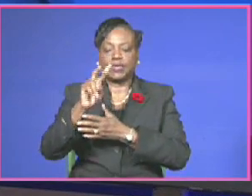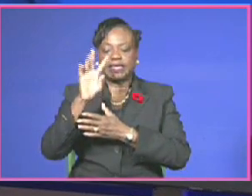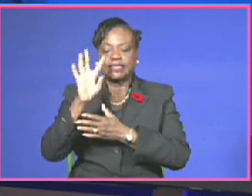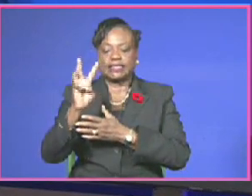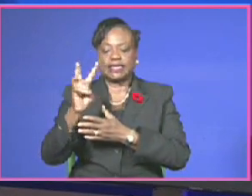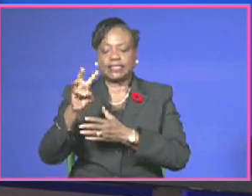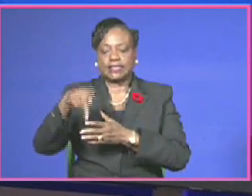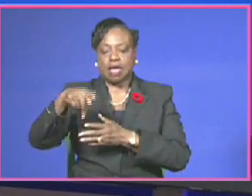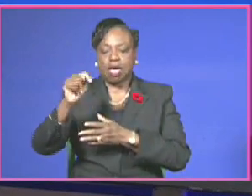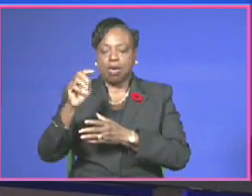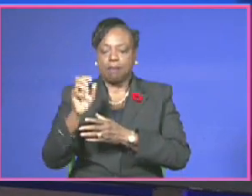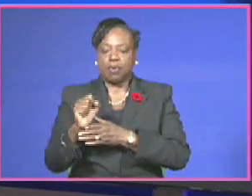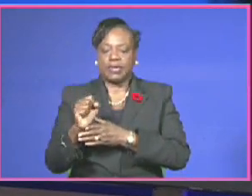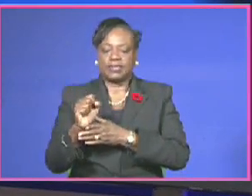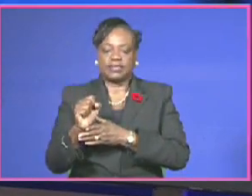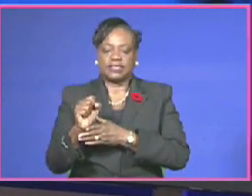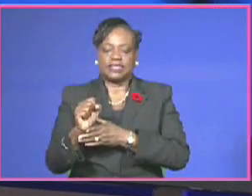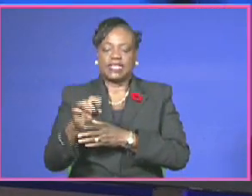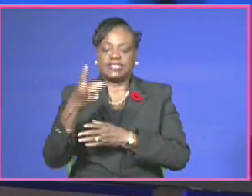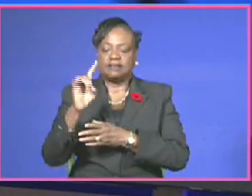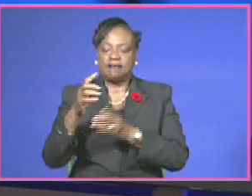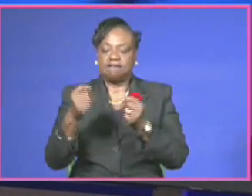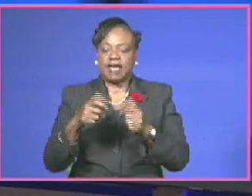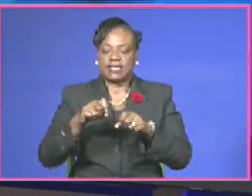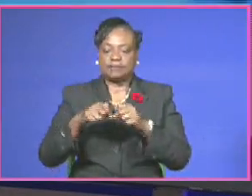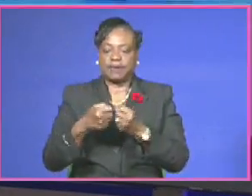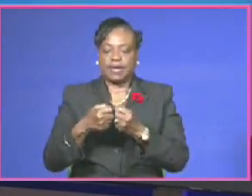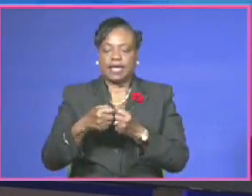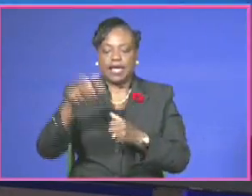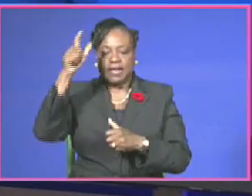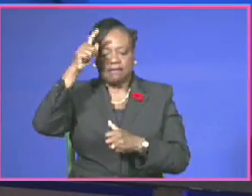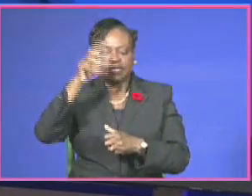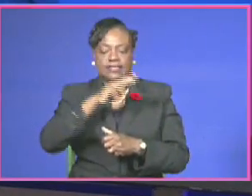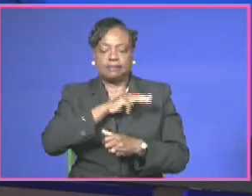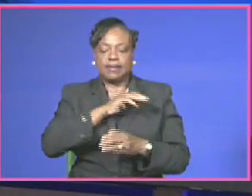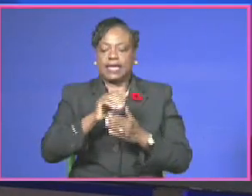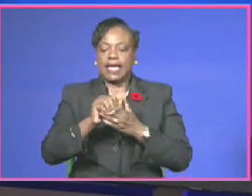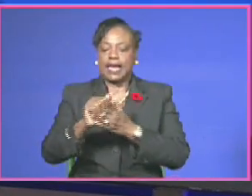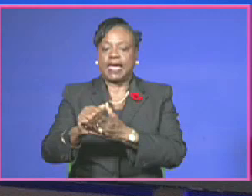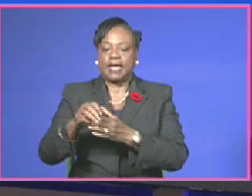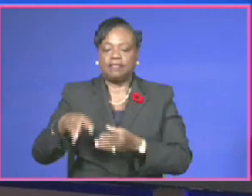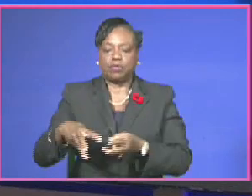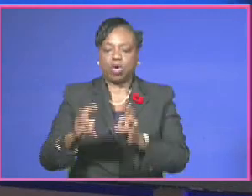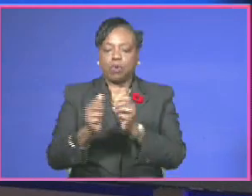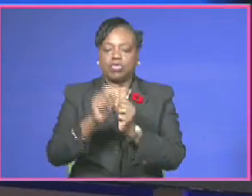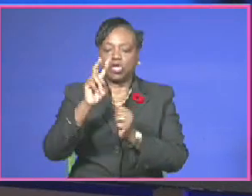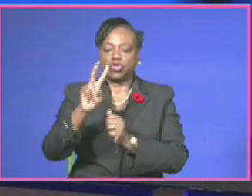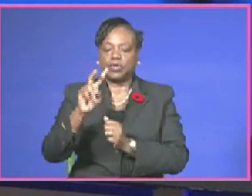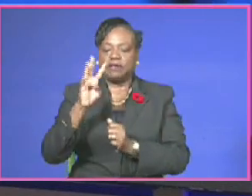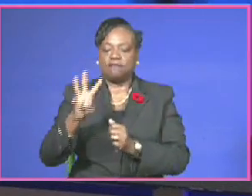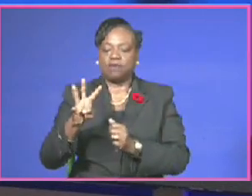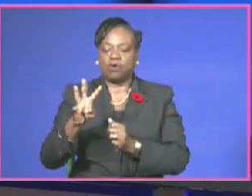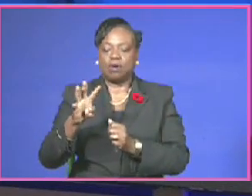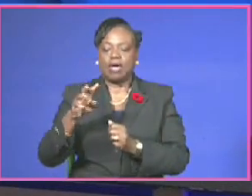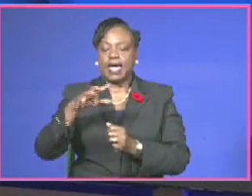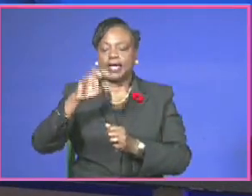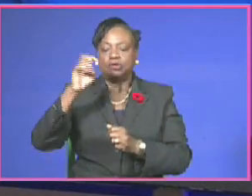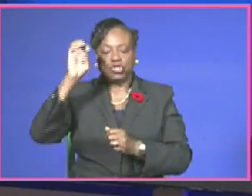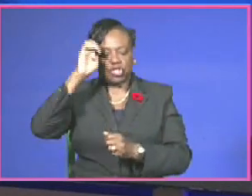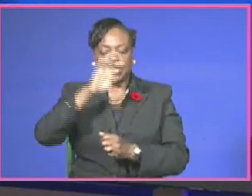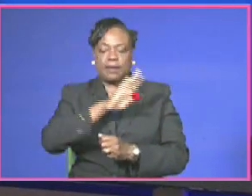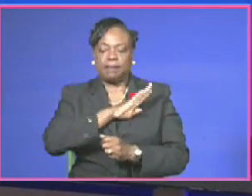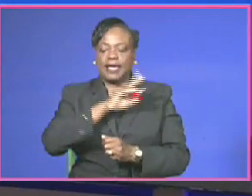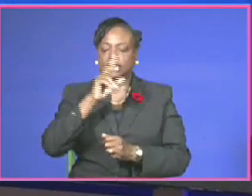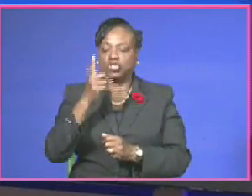turnovers and 17 on fast break. Livingston Munnings led the way for the Rockets with 24 points and Eugene Bain added